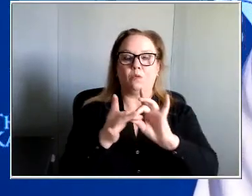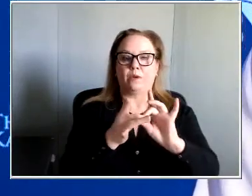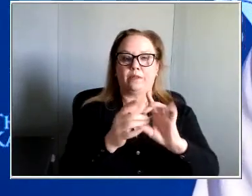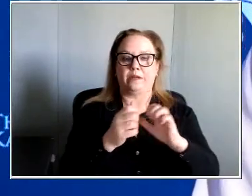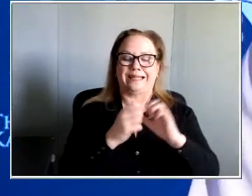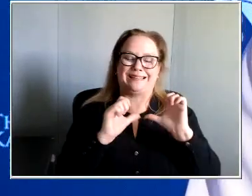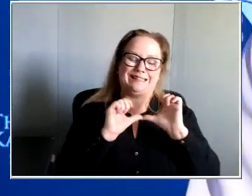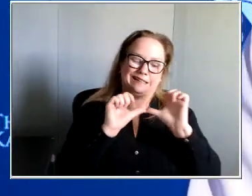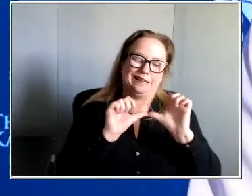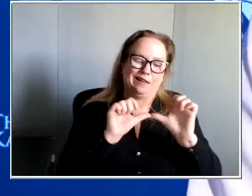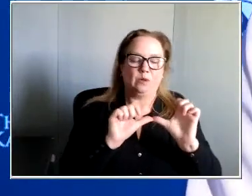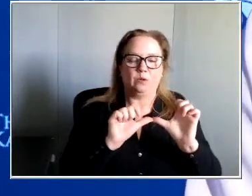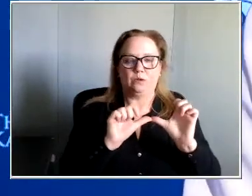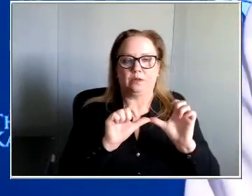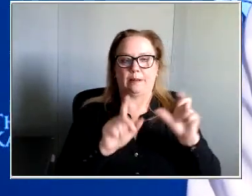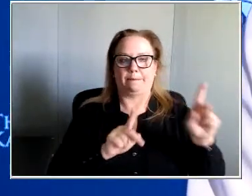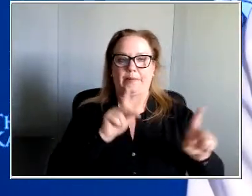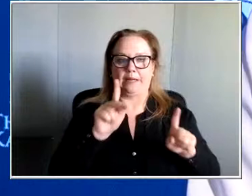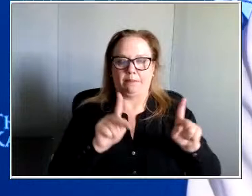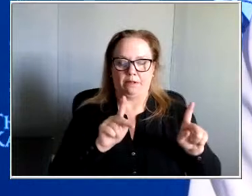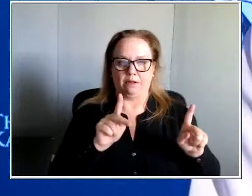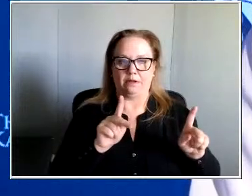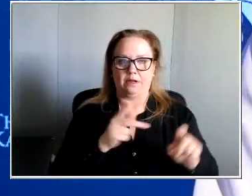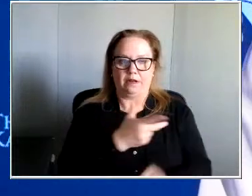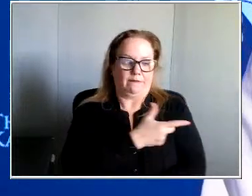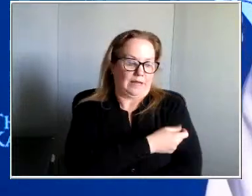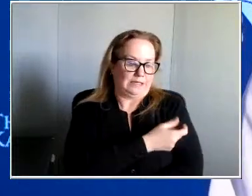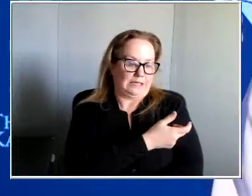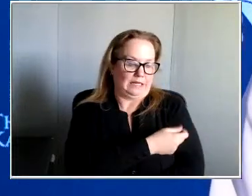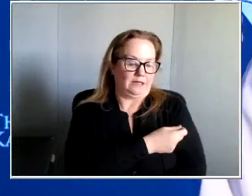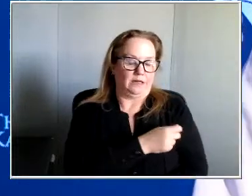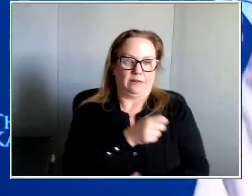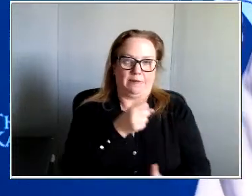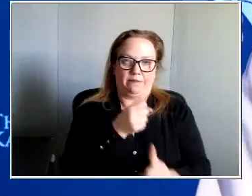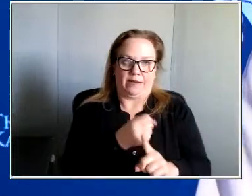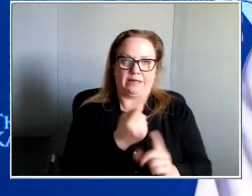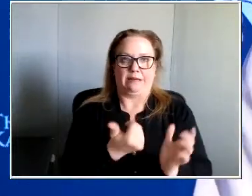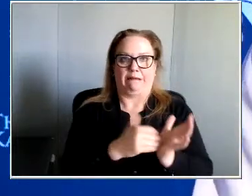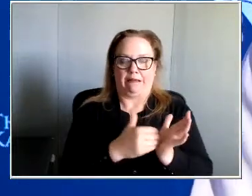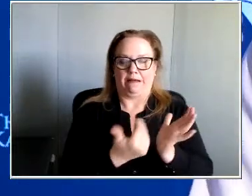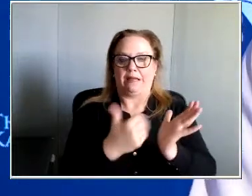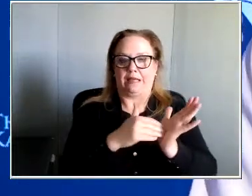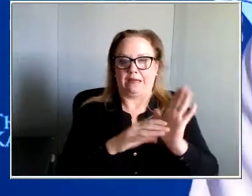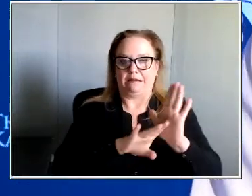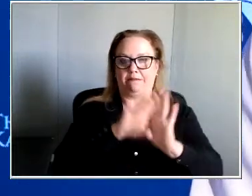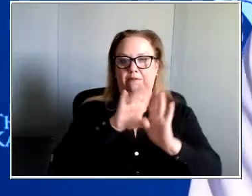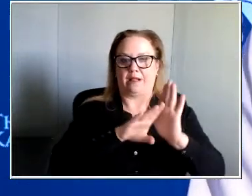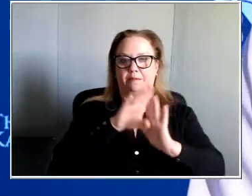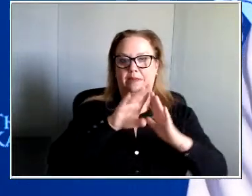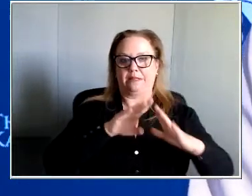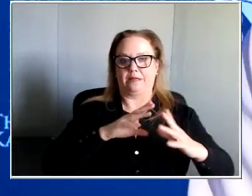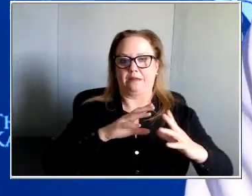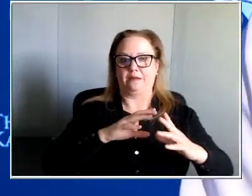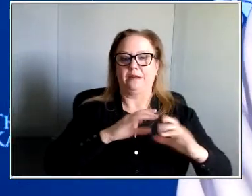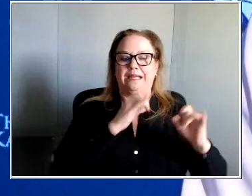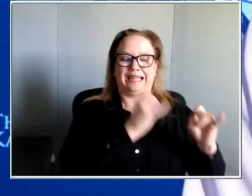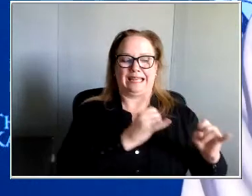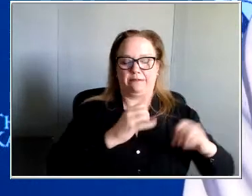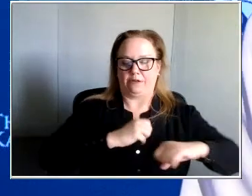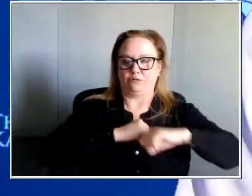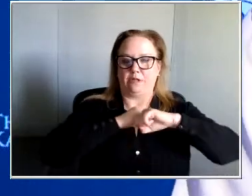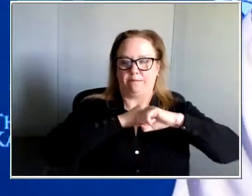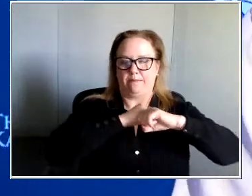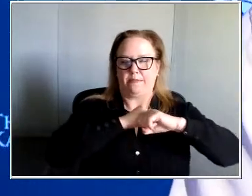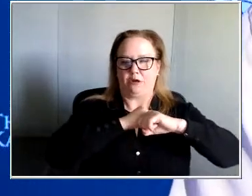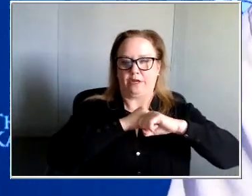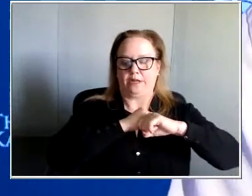continued people who've been vaccinated and infected and reinfected, developing some of that individual immunity, and then that